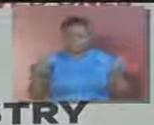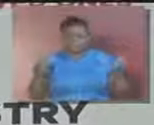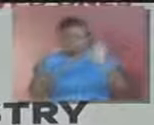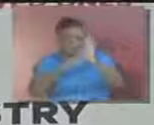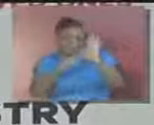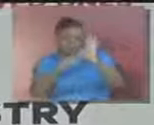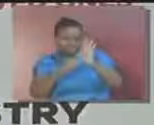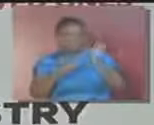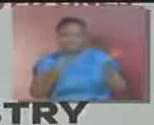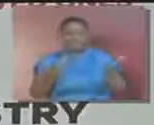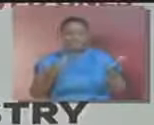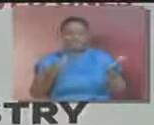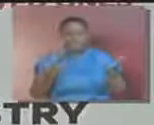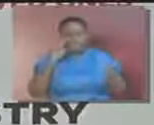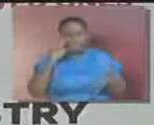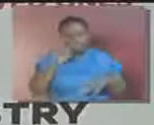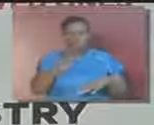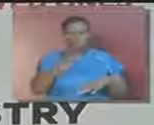Brazil.